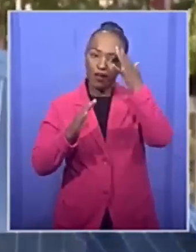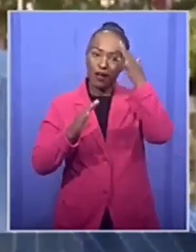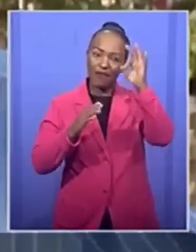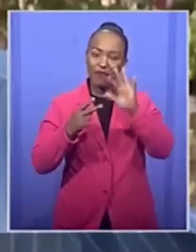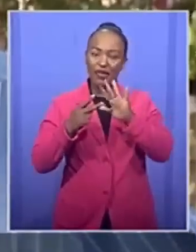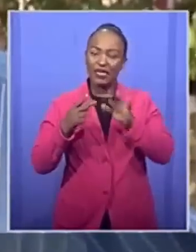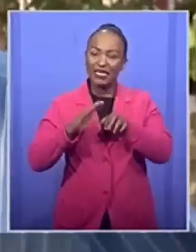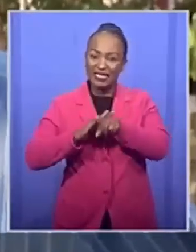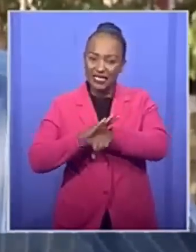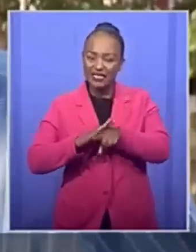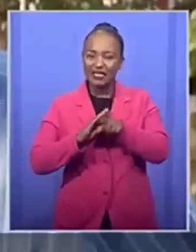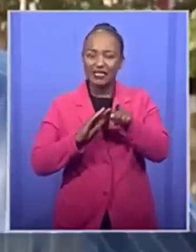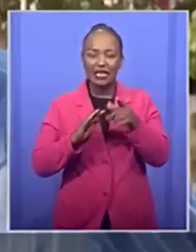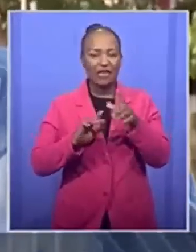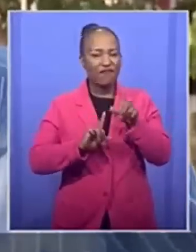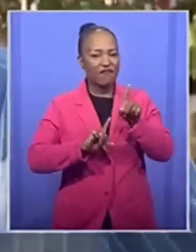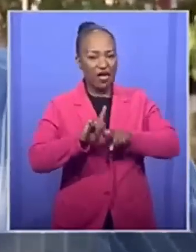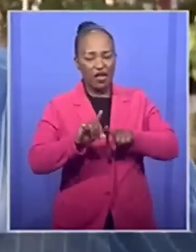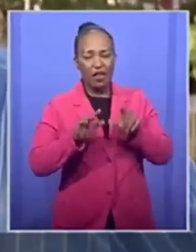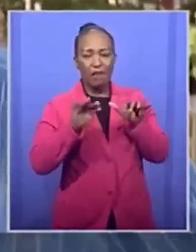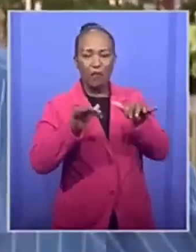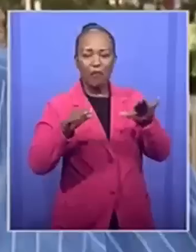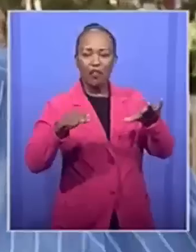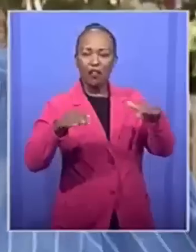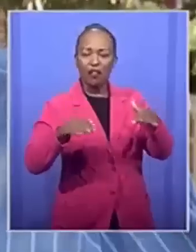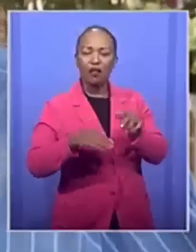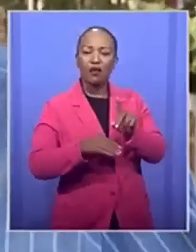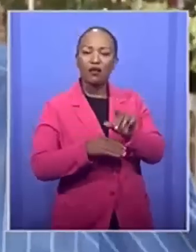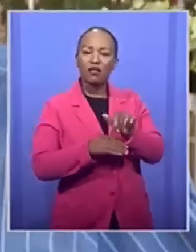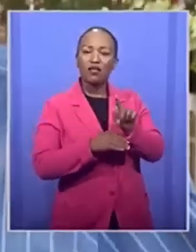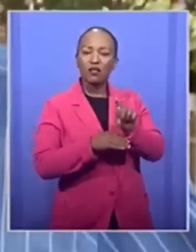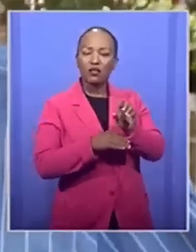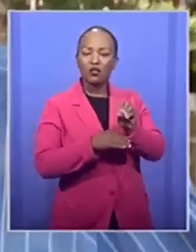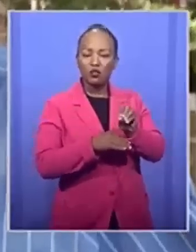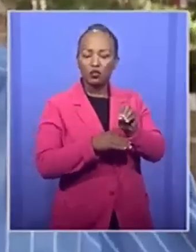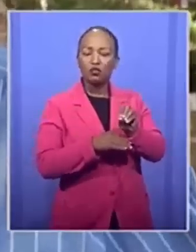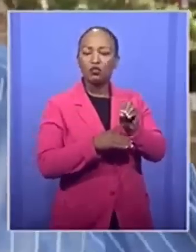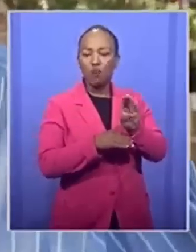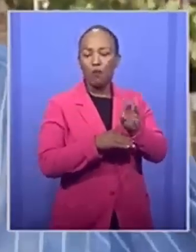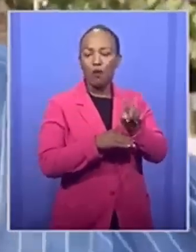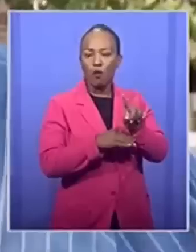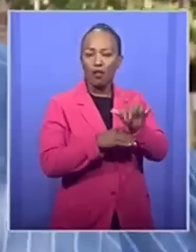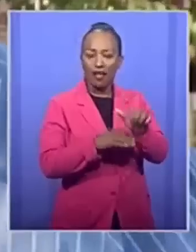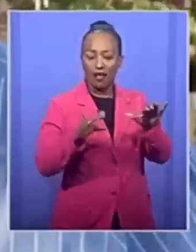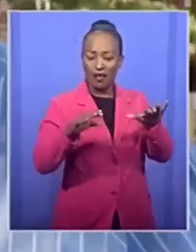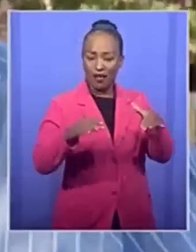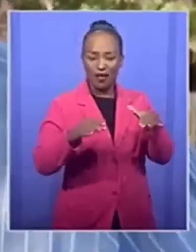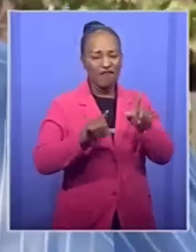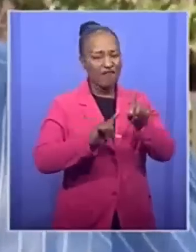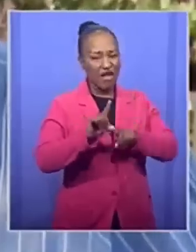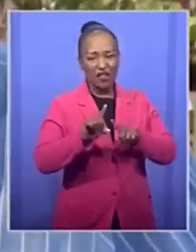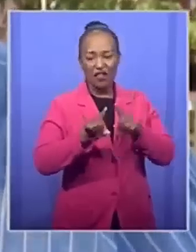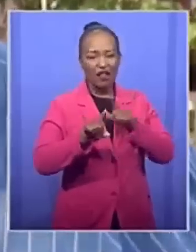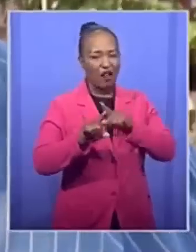provincial government failed the people of Ditsobotla over a very long time. So what we desperately need is for the president or a